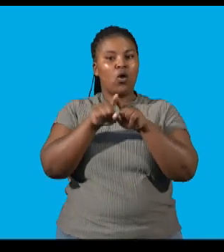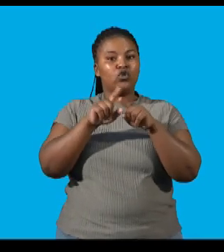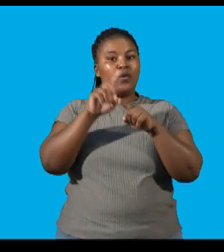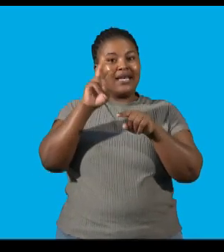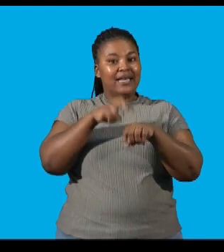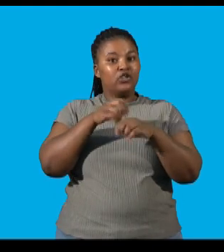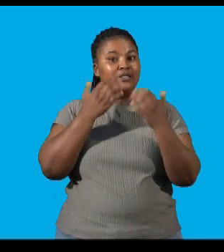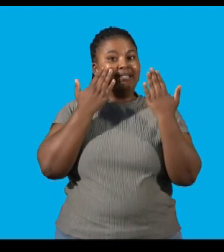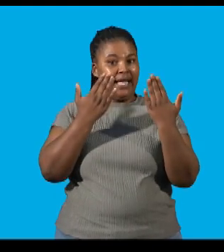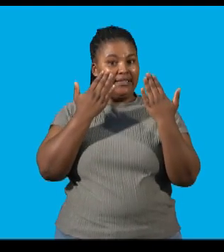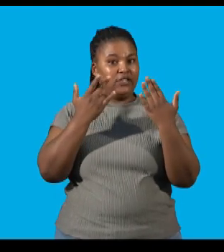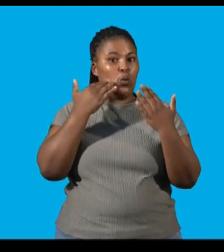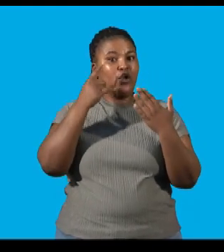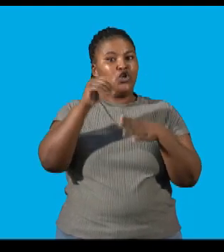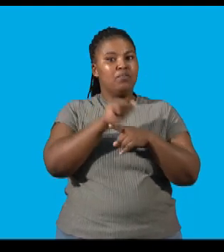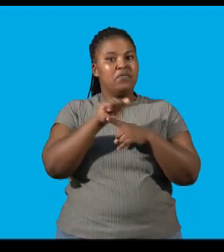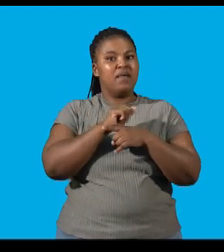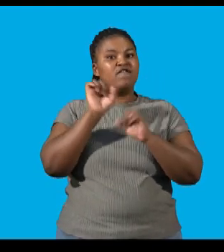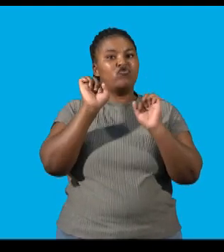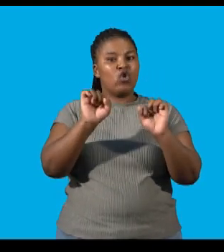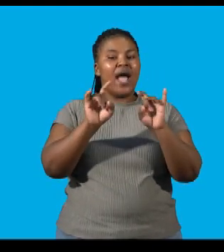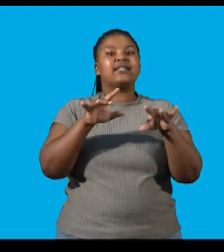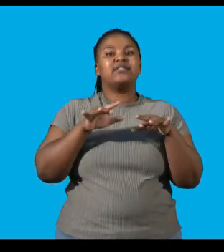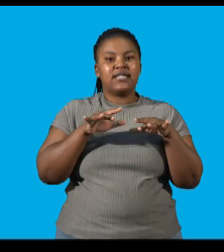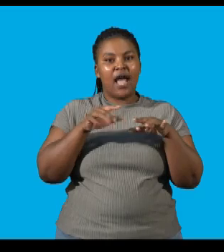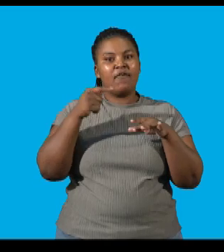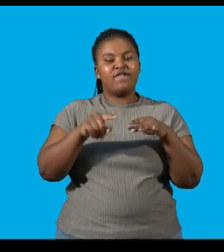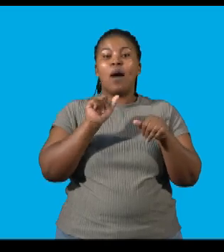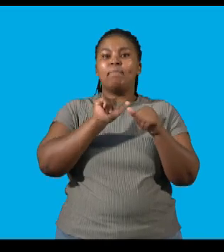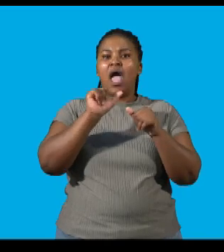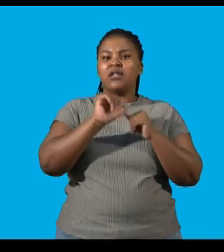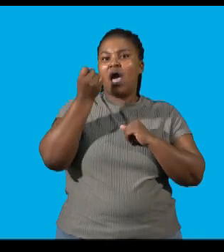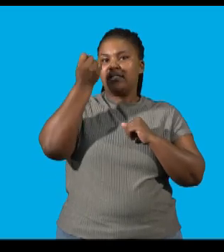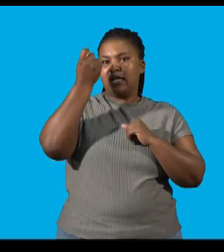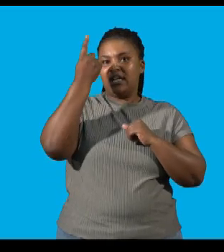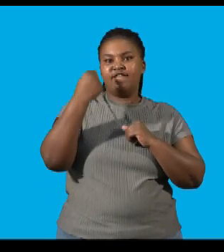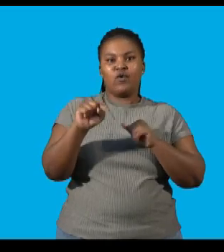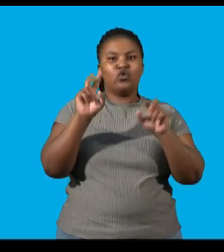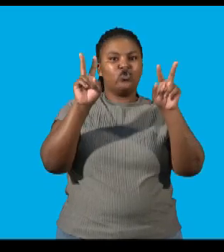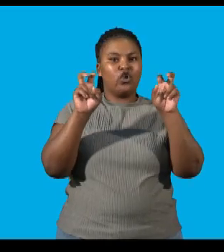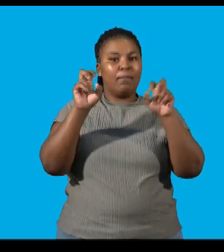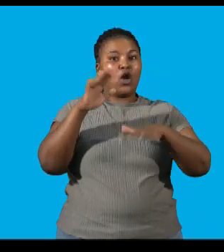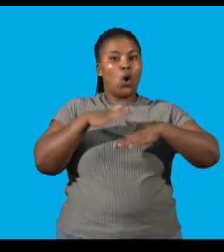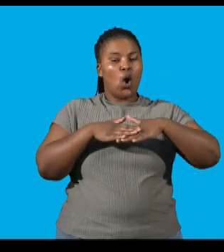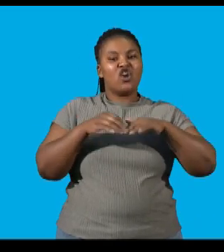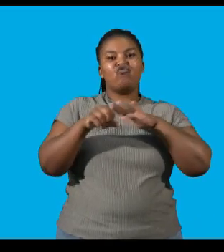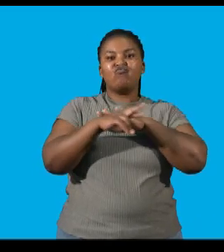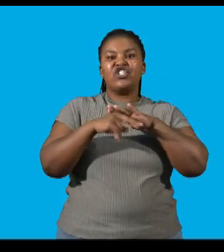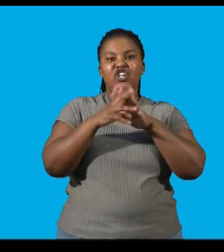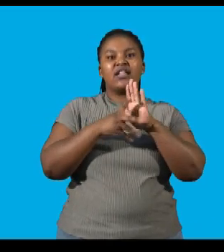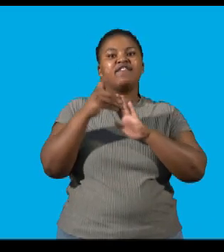with and study them as you prepare for your exam for a better understanding of the topic